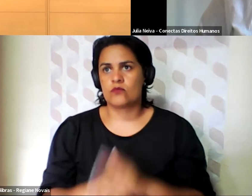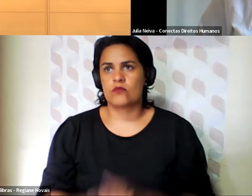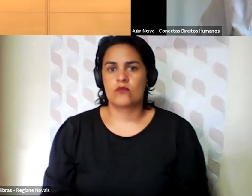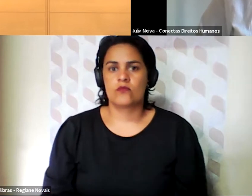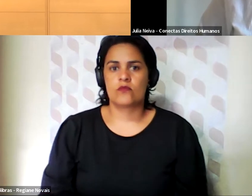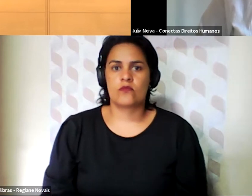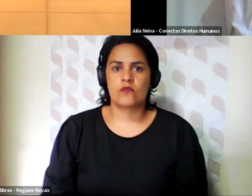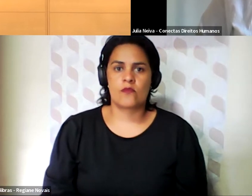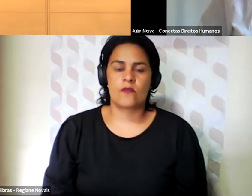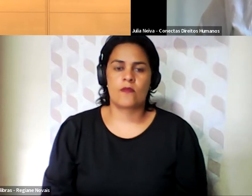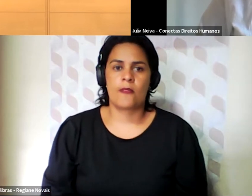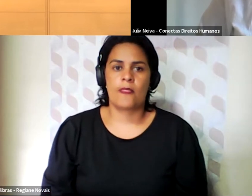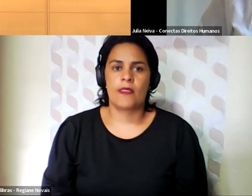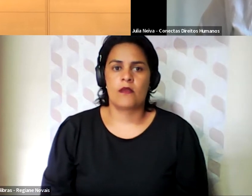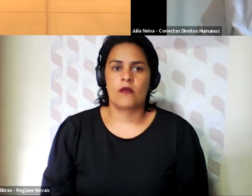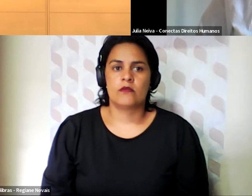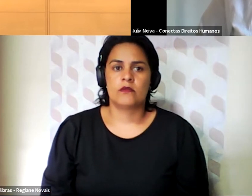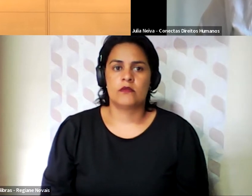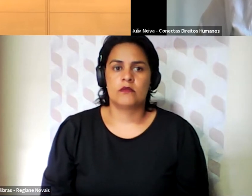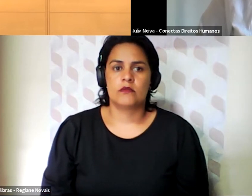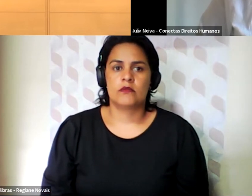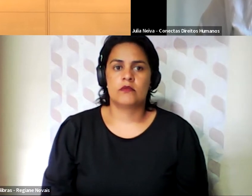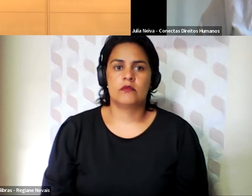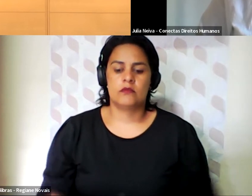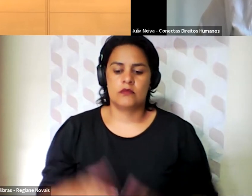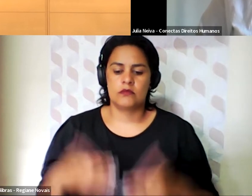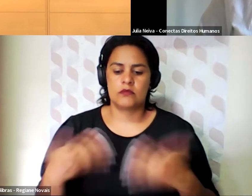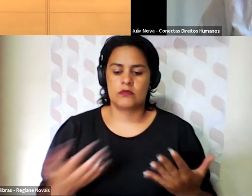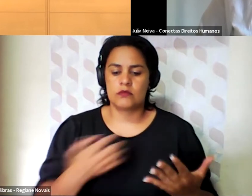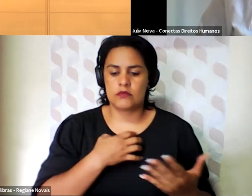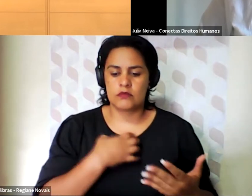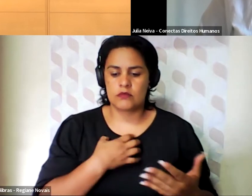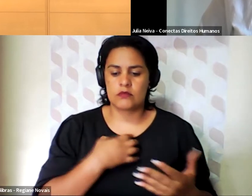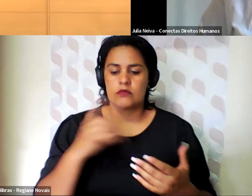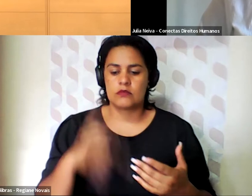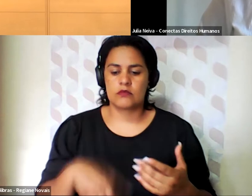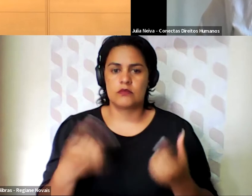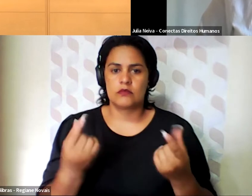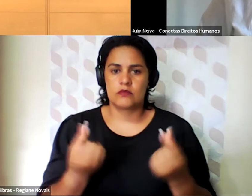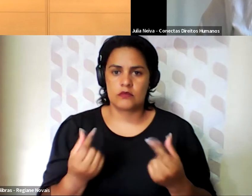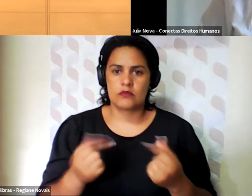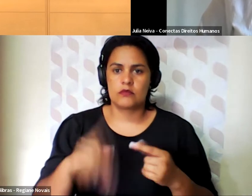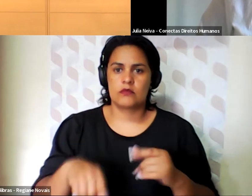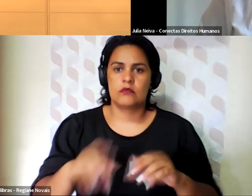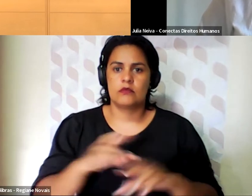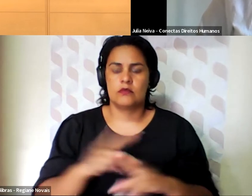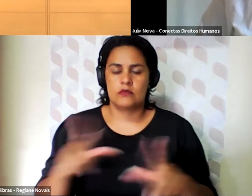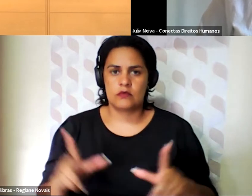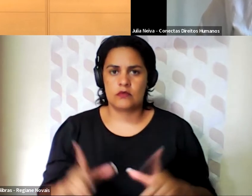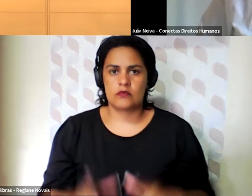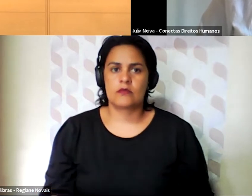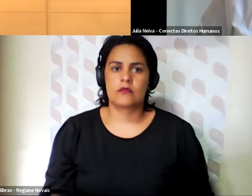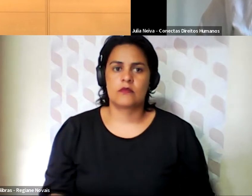apply. So the OECD has a methodology to do that. It's a more faithful methodology. It's closer